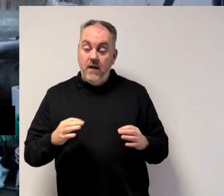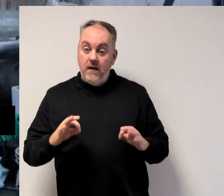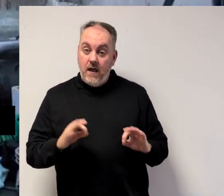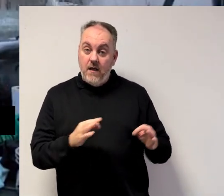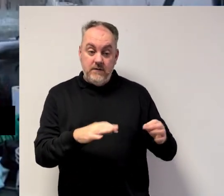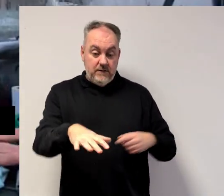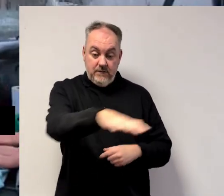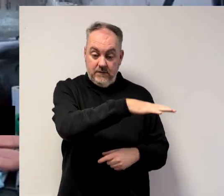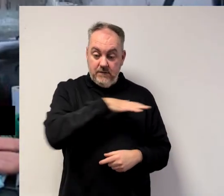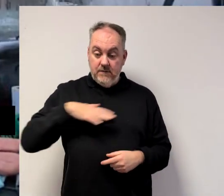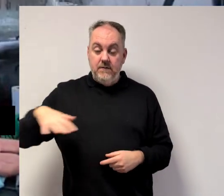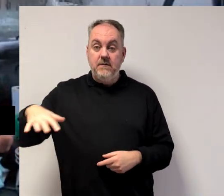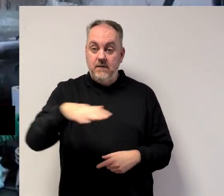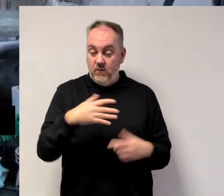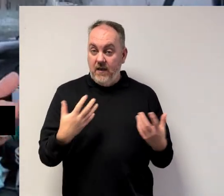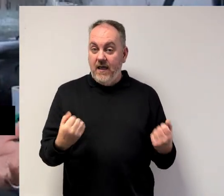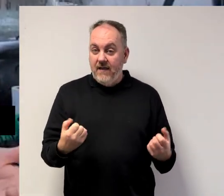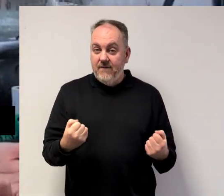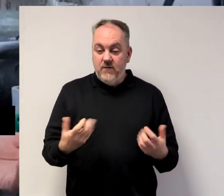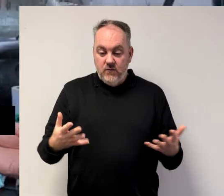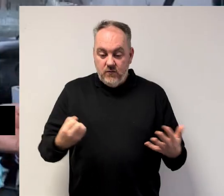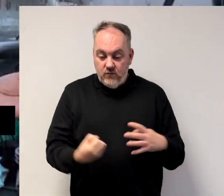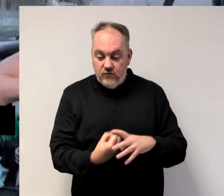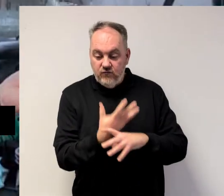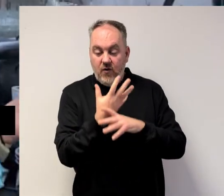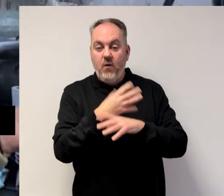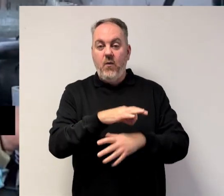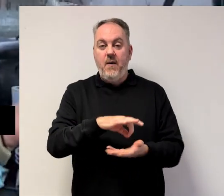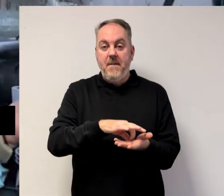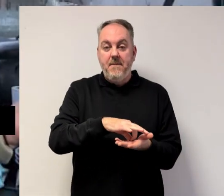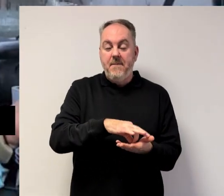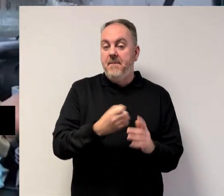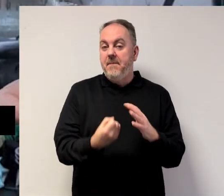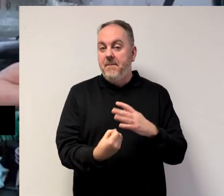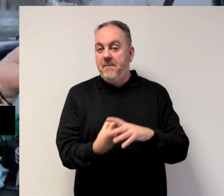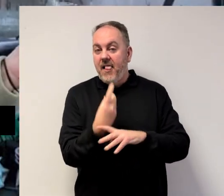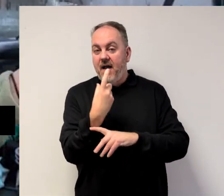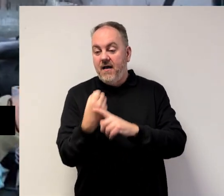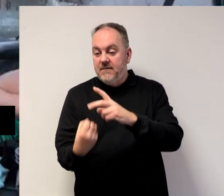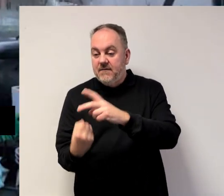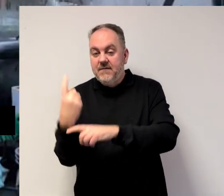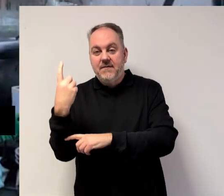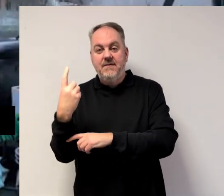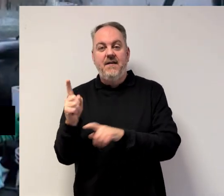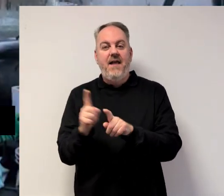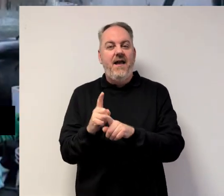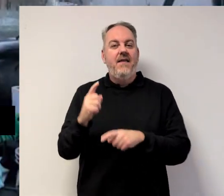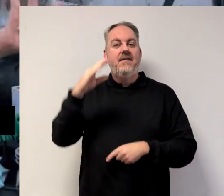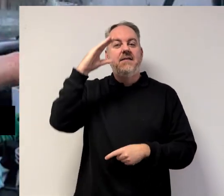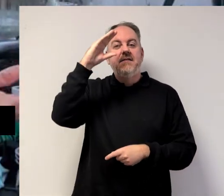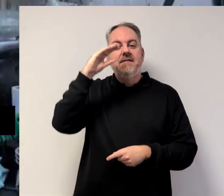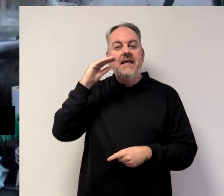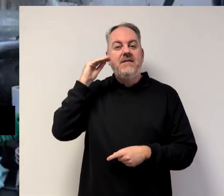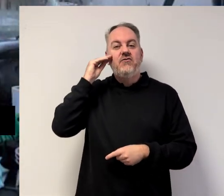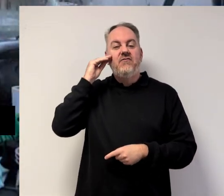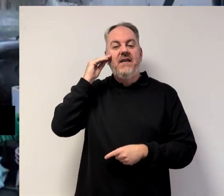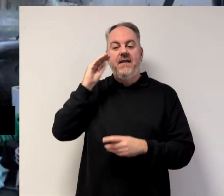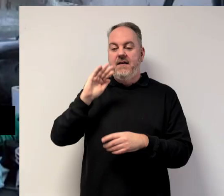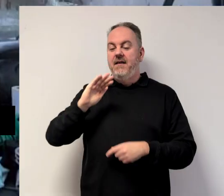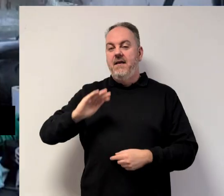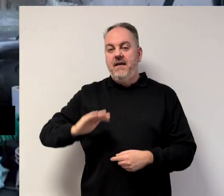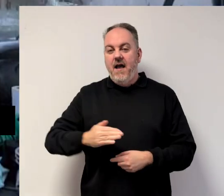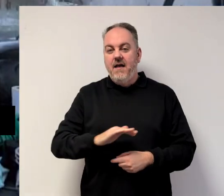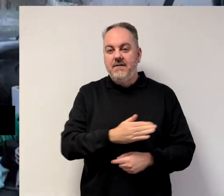plants for the other gardens, like the sensory garden. There's the orchard. There's a pollinator